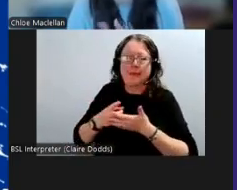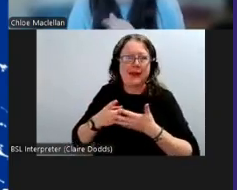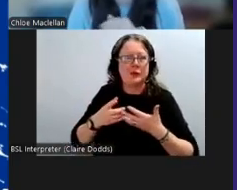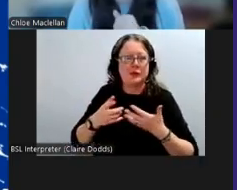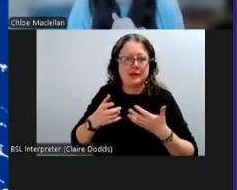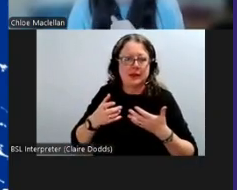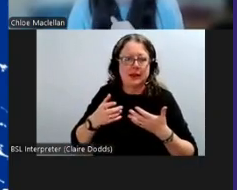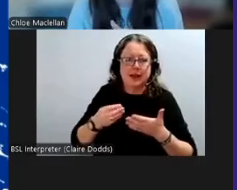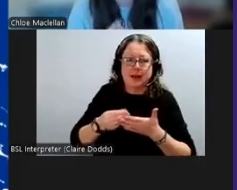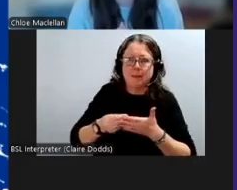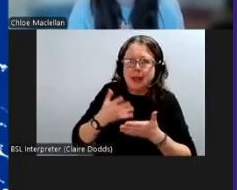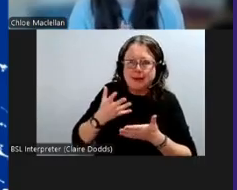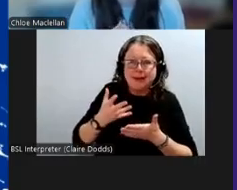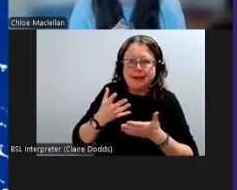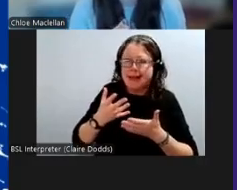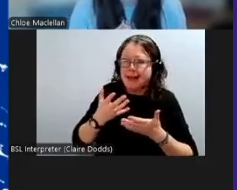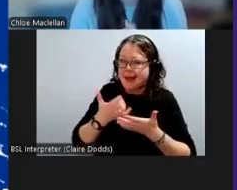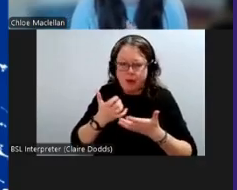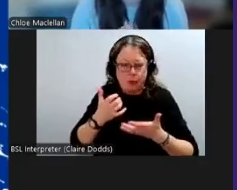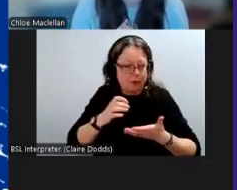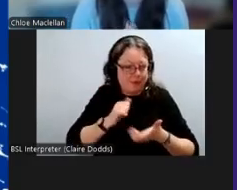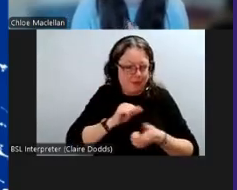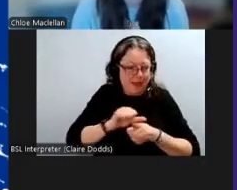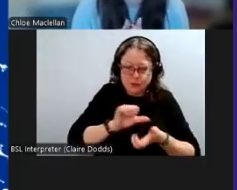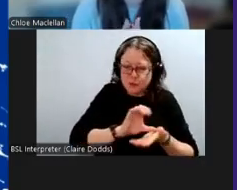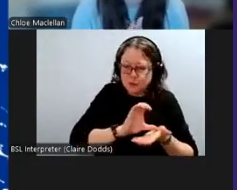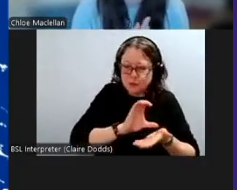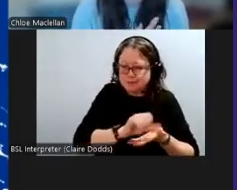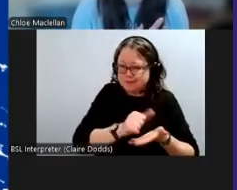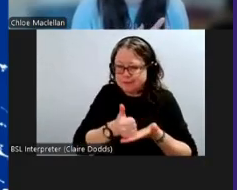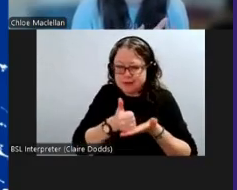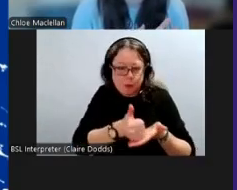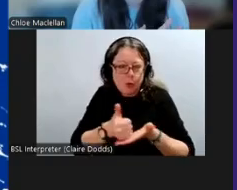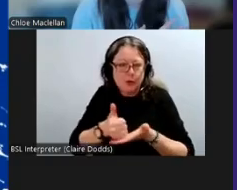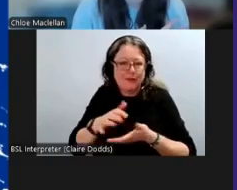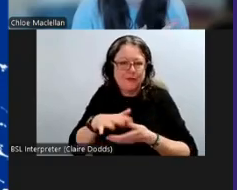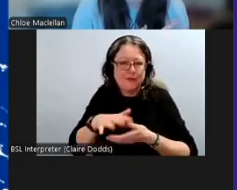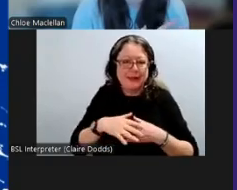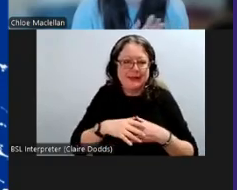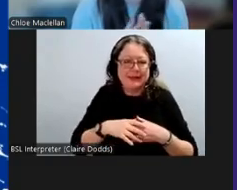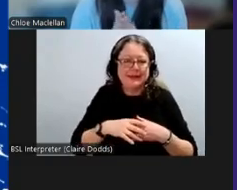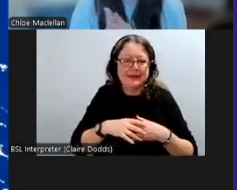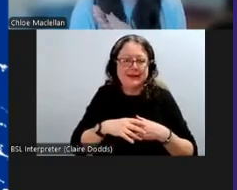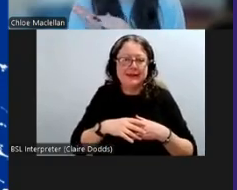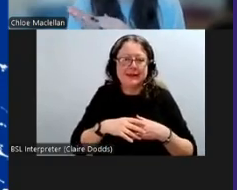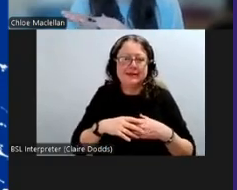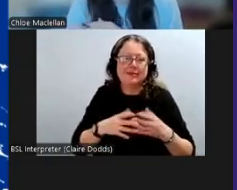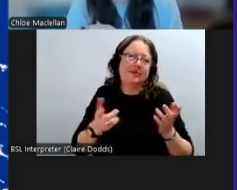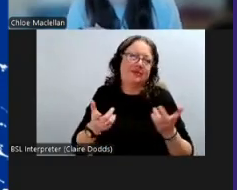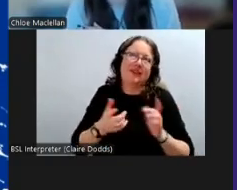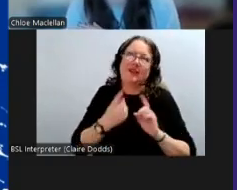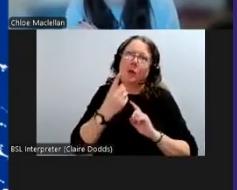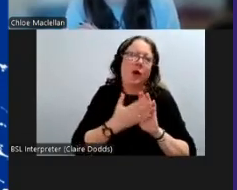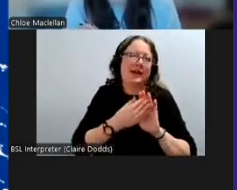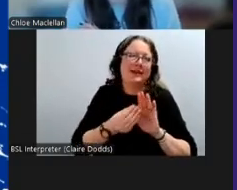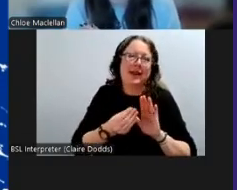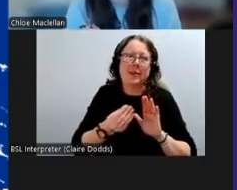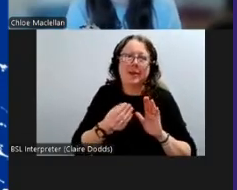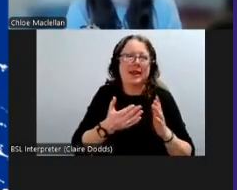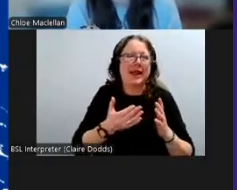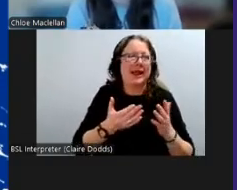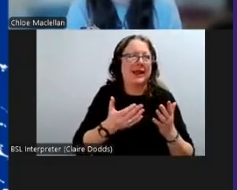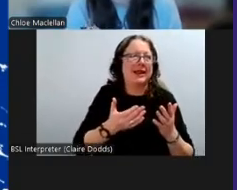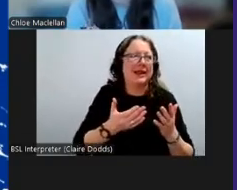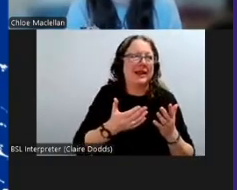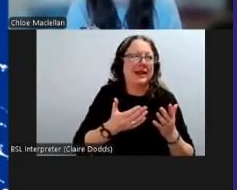sitting, supporting families. And I gave the example of, having made £10 profit from one family having